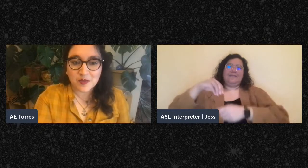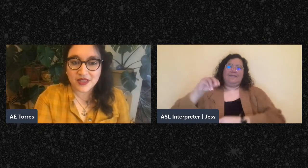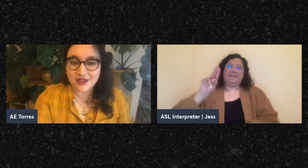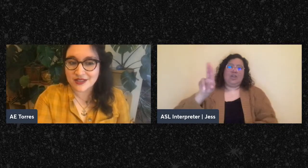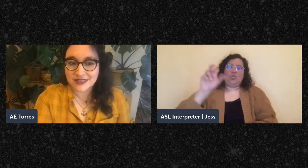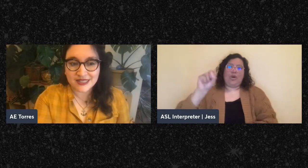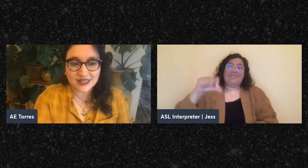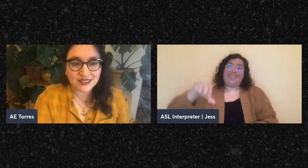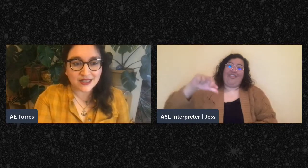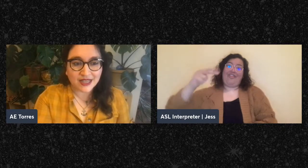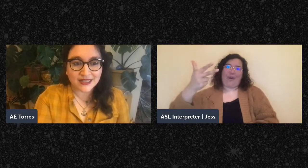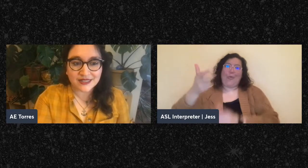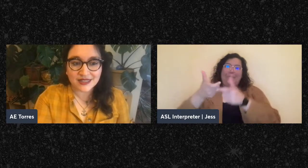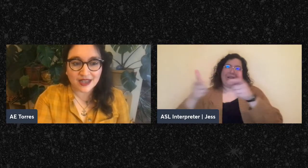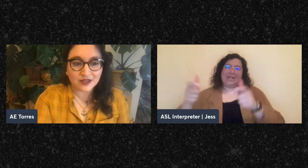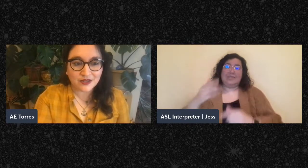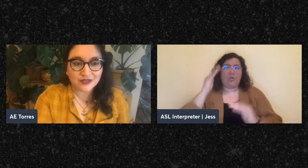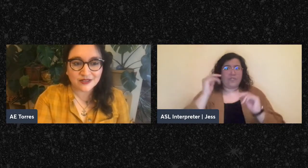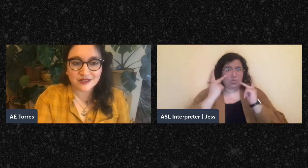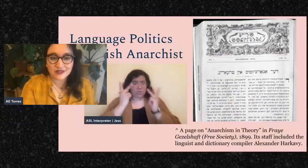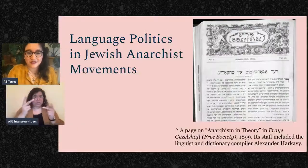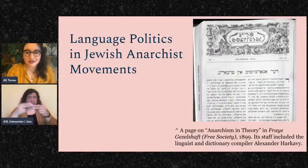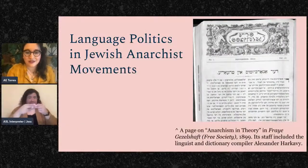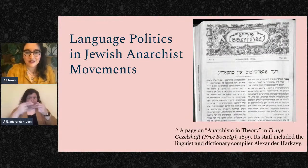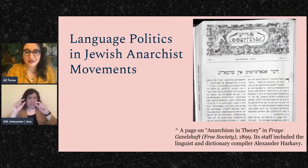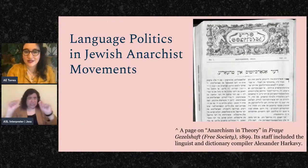I hope that you can see the slides now.